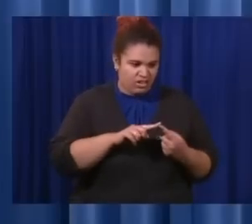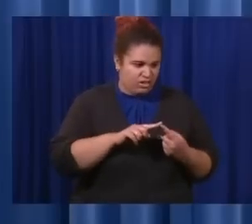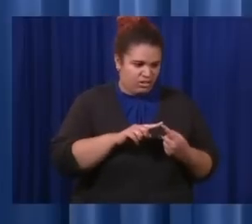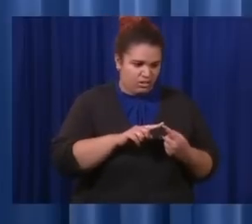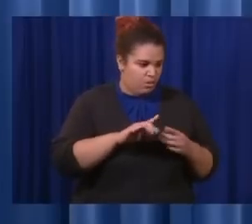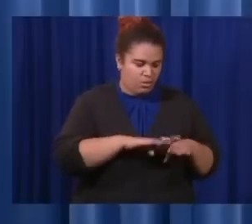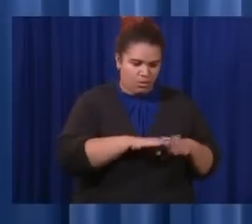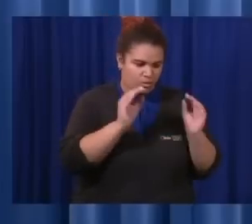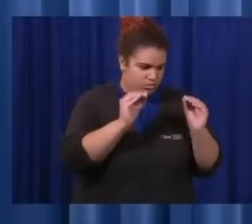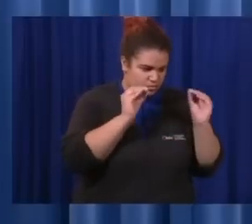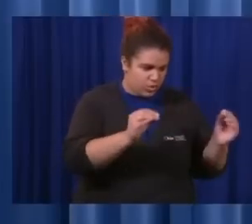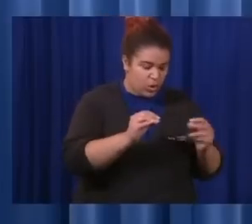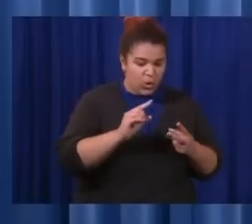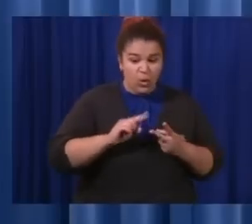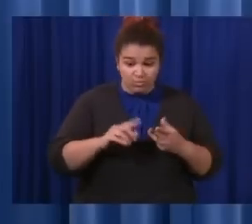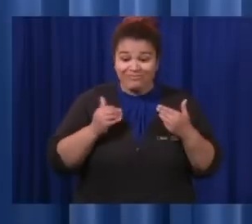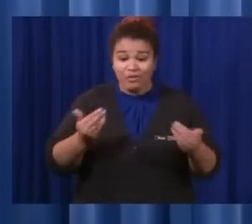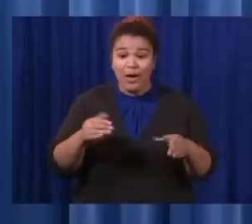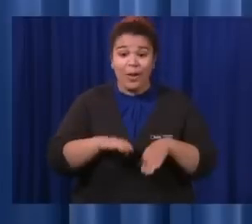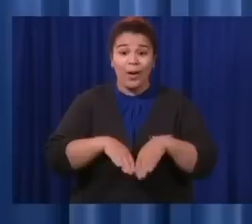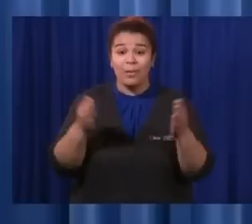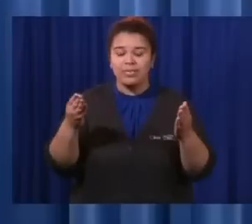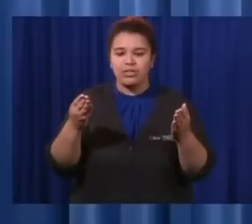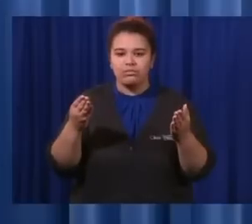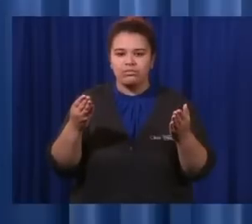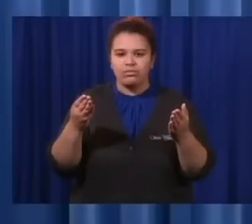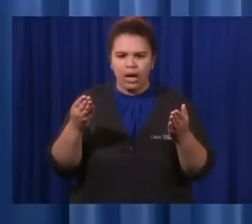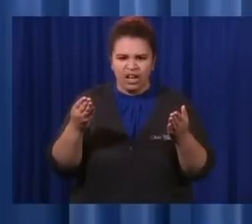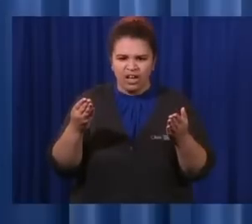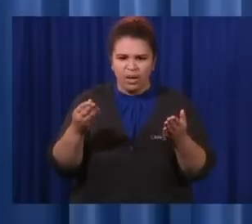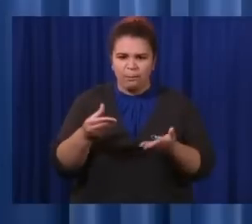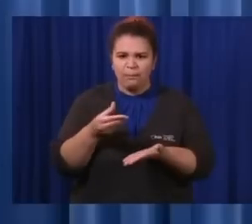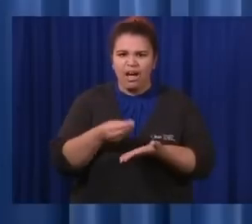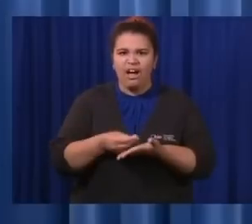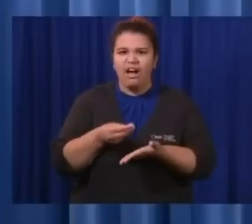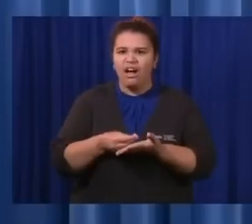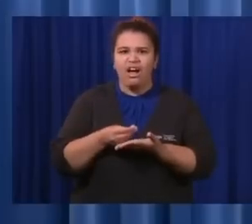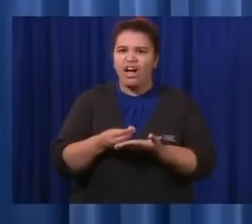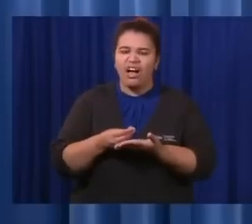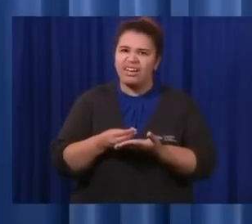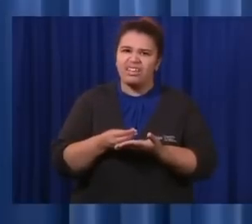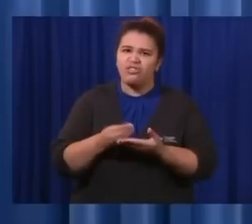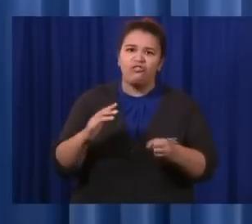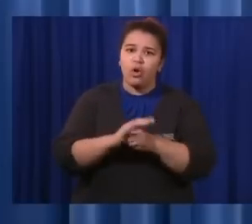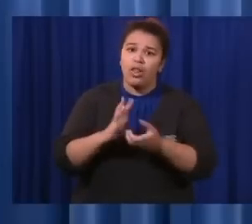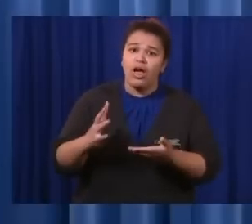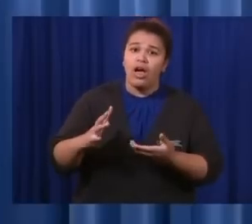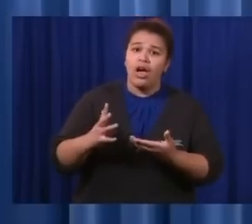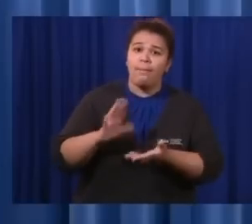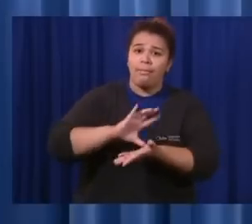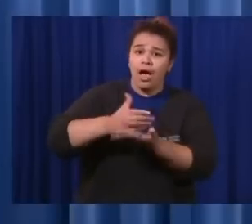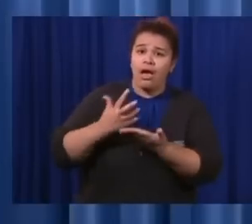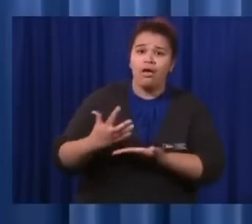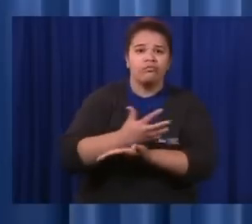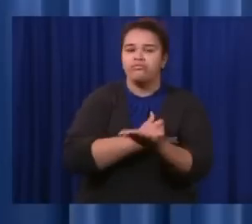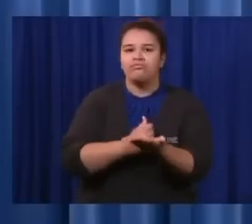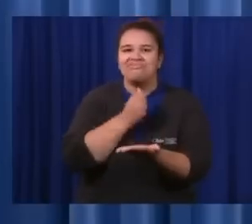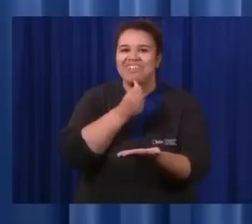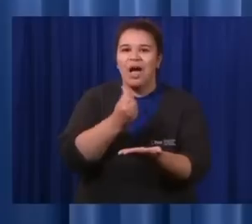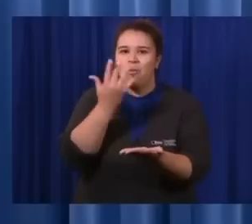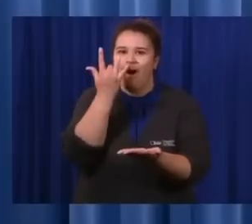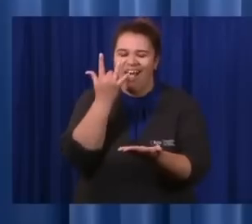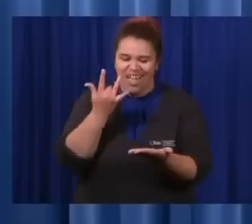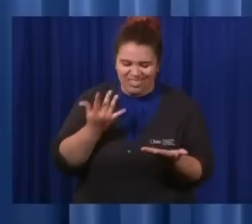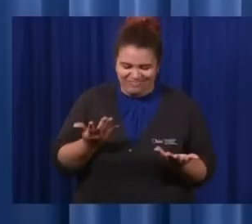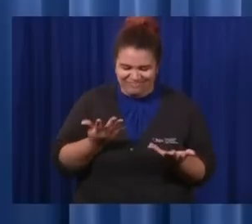up and lose money as they're not allowed to operate at full capacity. I understand that there are good reasons